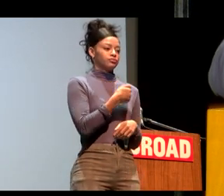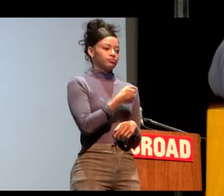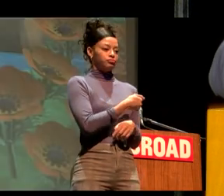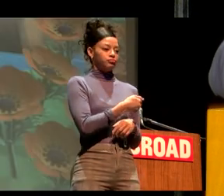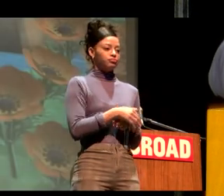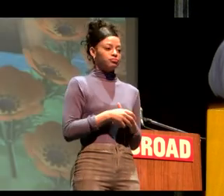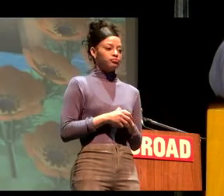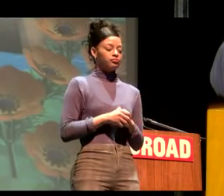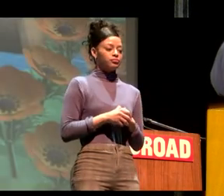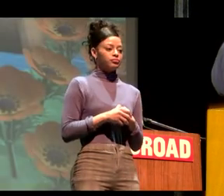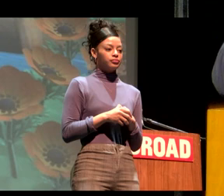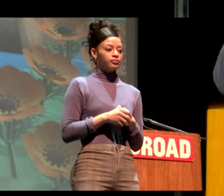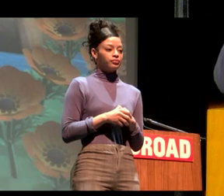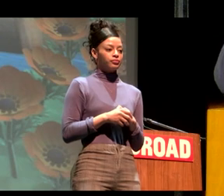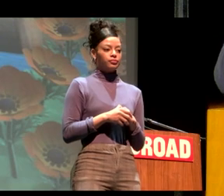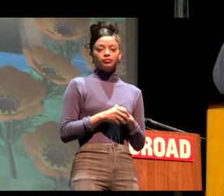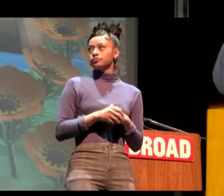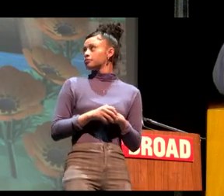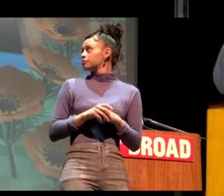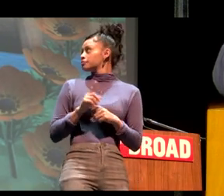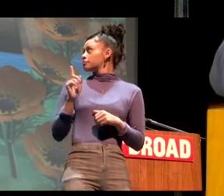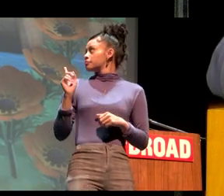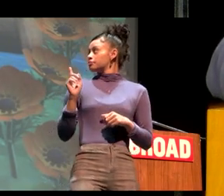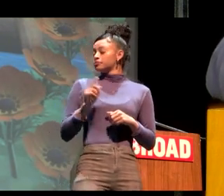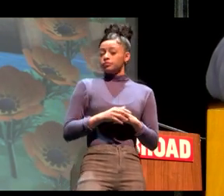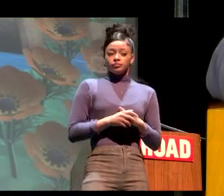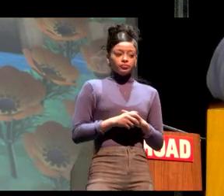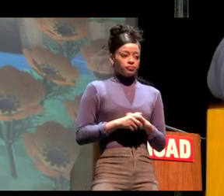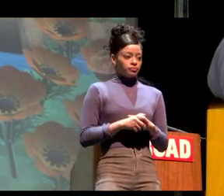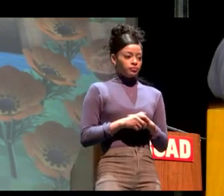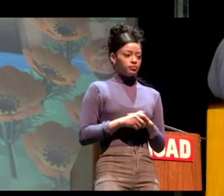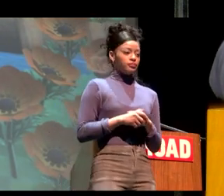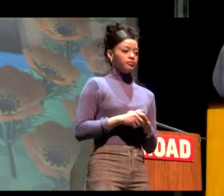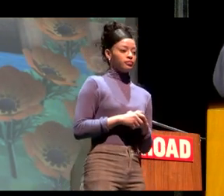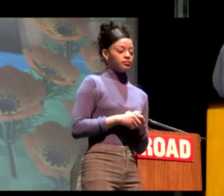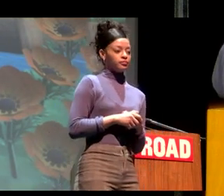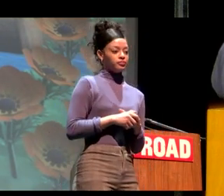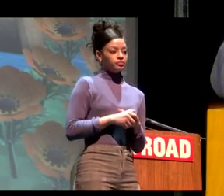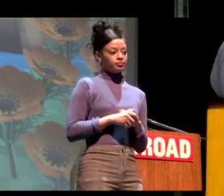wanted to ask you about what you refer to